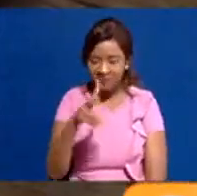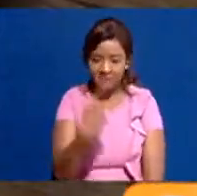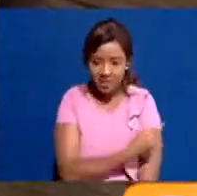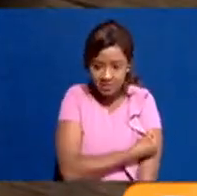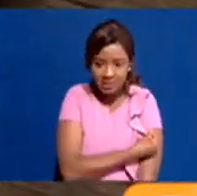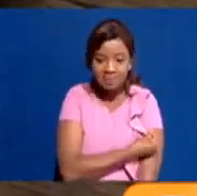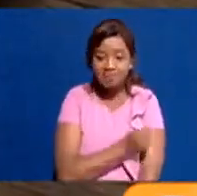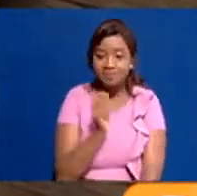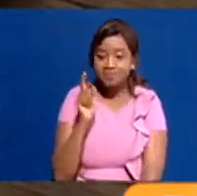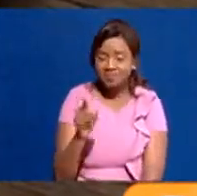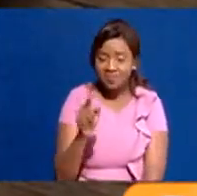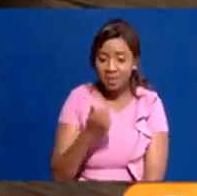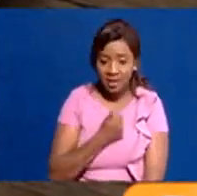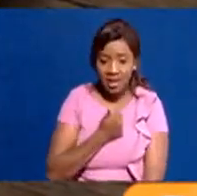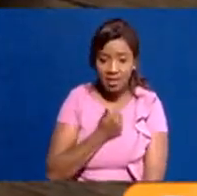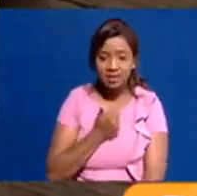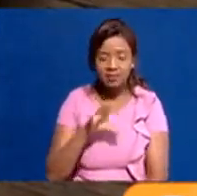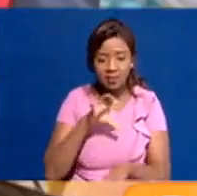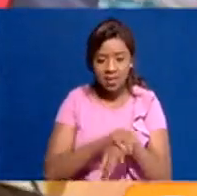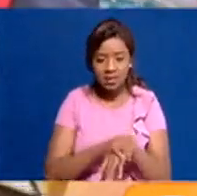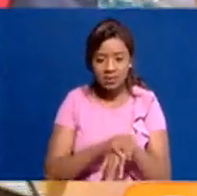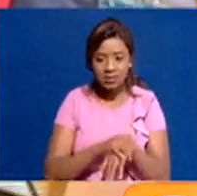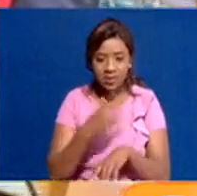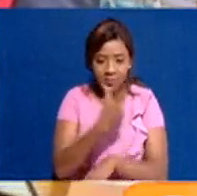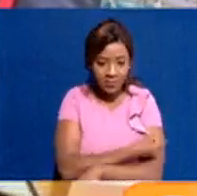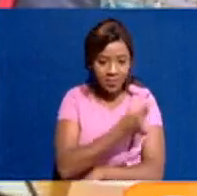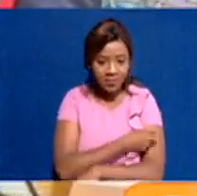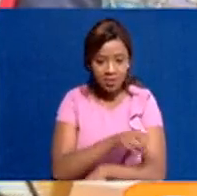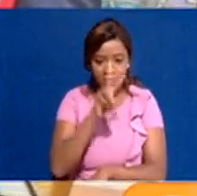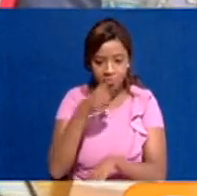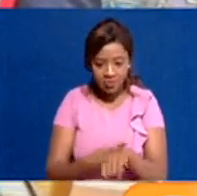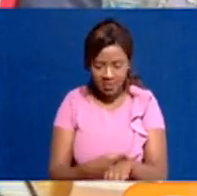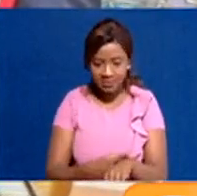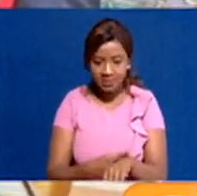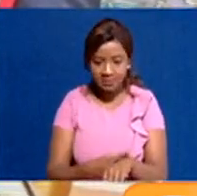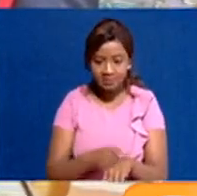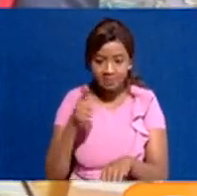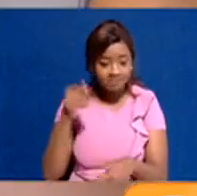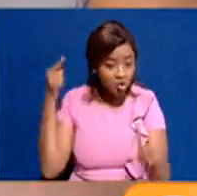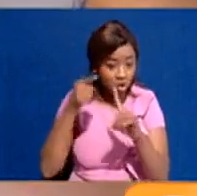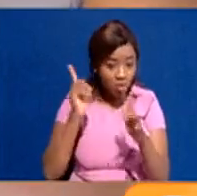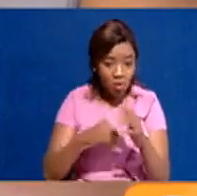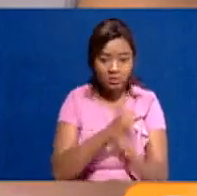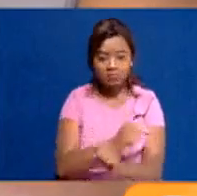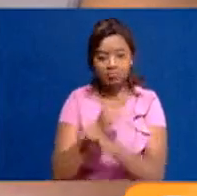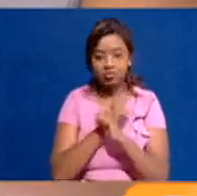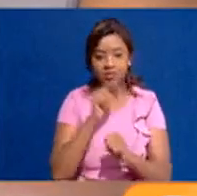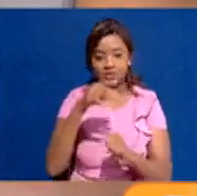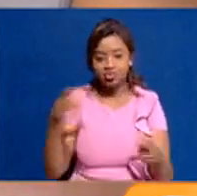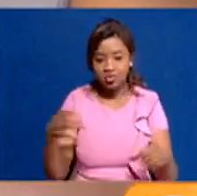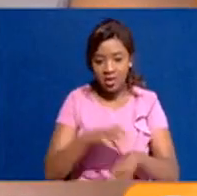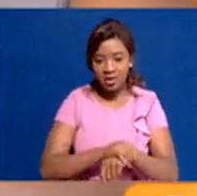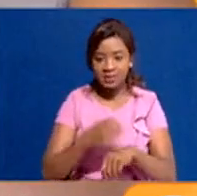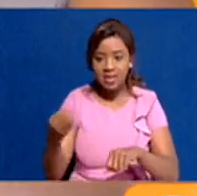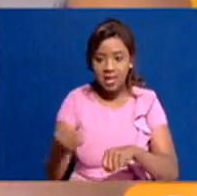in Kenya who have taken the two-dose regimen of the HPV vaccine, which offers protection against cervical cancer. She has